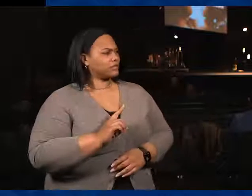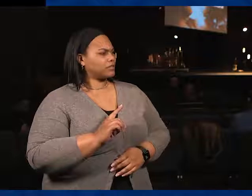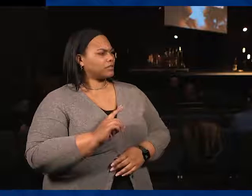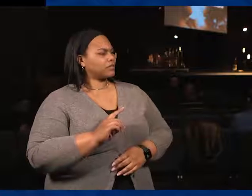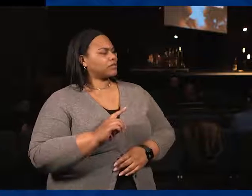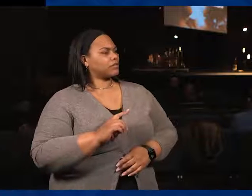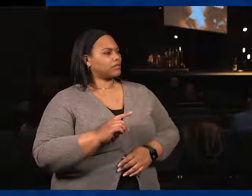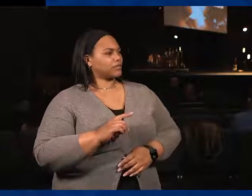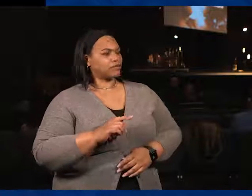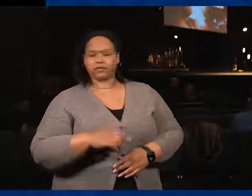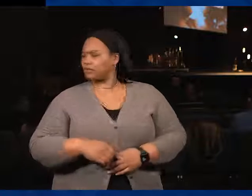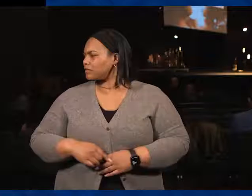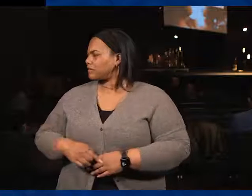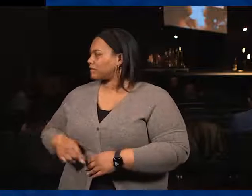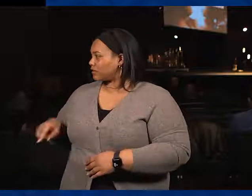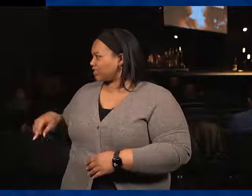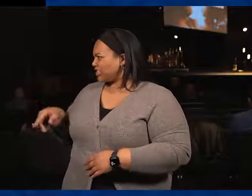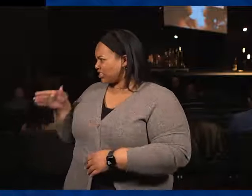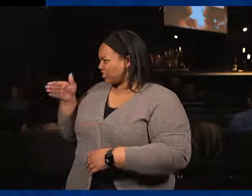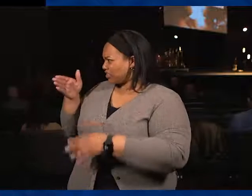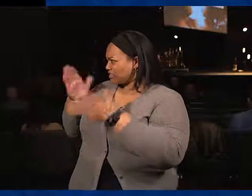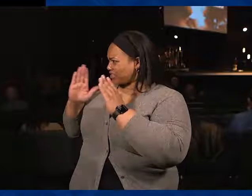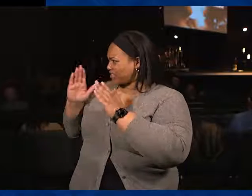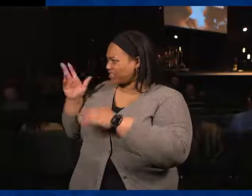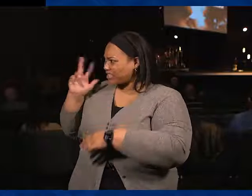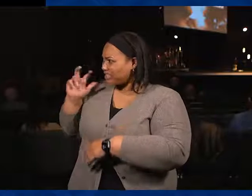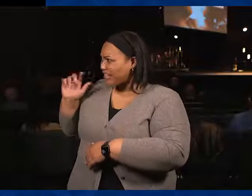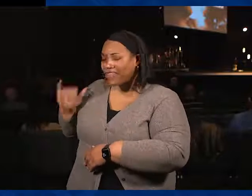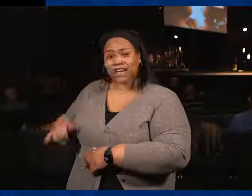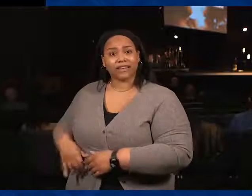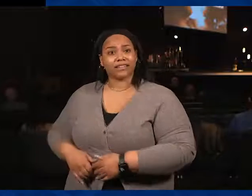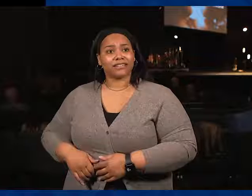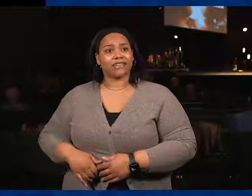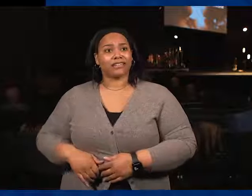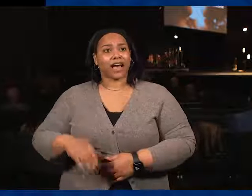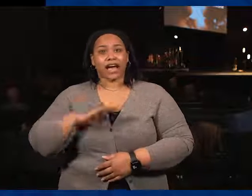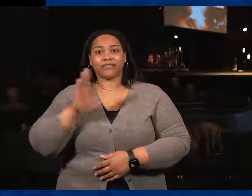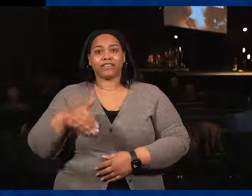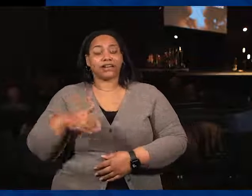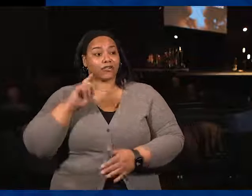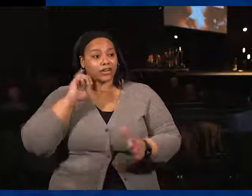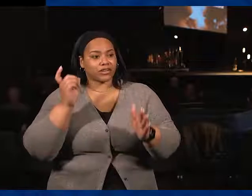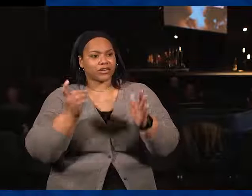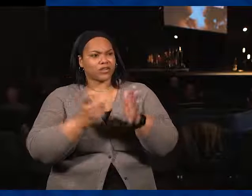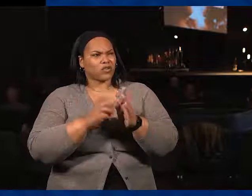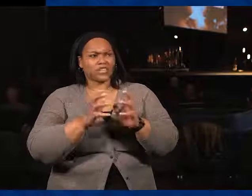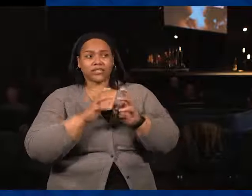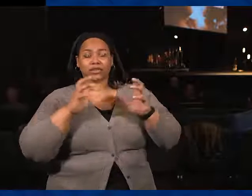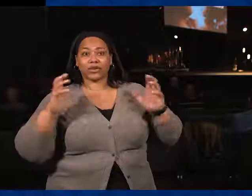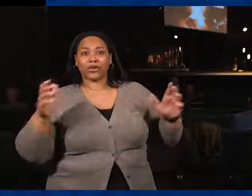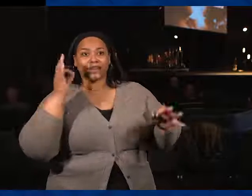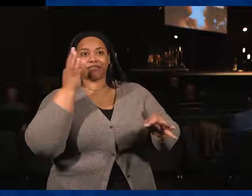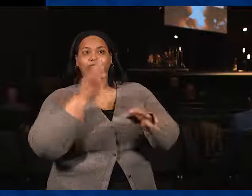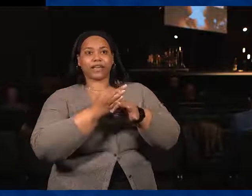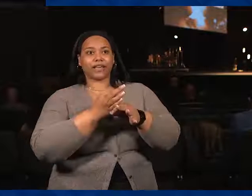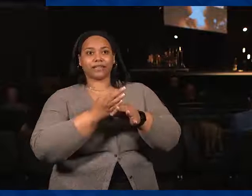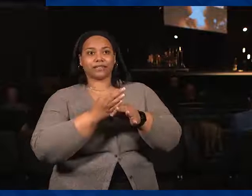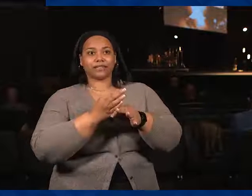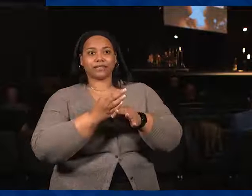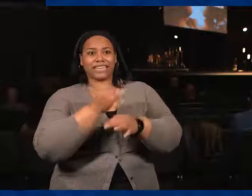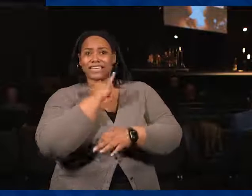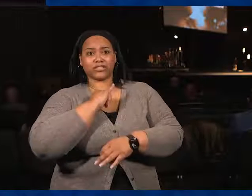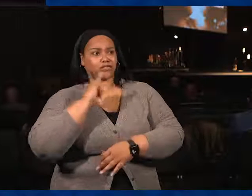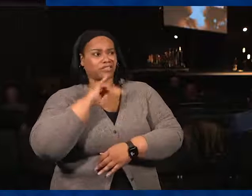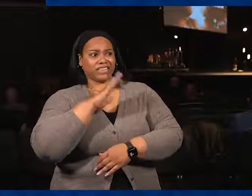and says, "Y'all hear that? I have never seen such great faith in all of